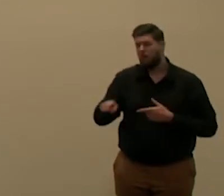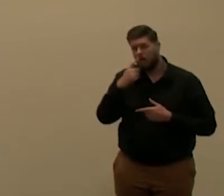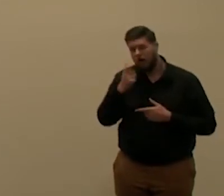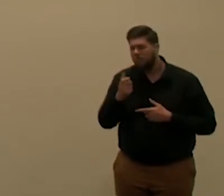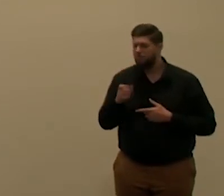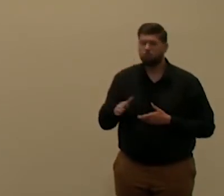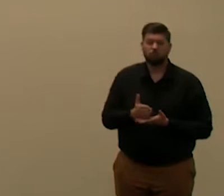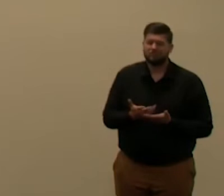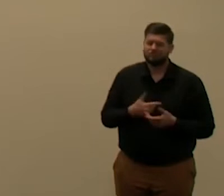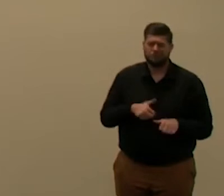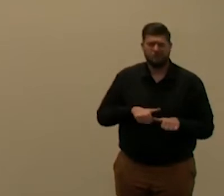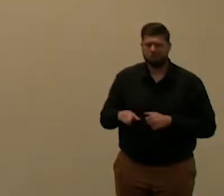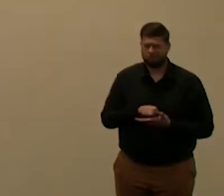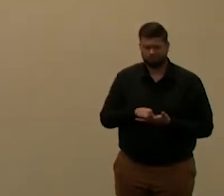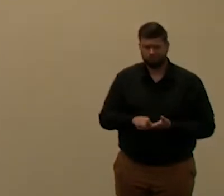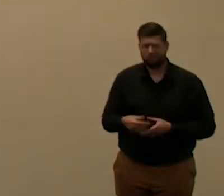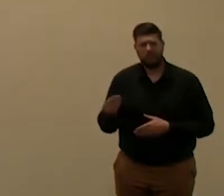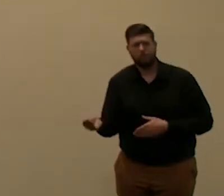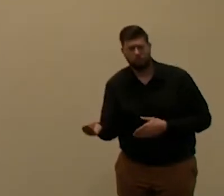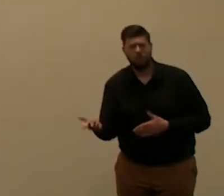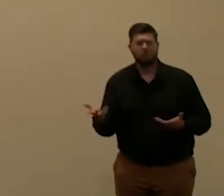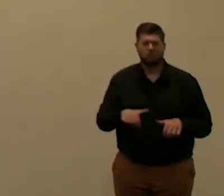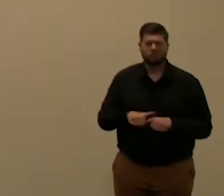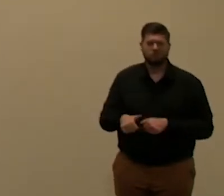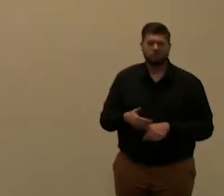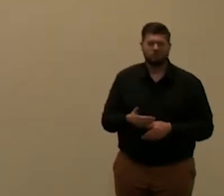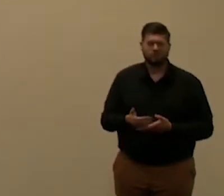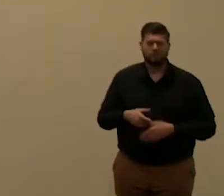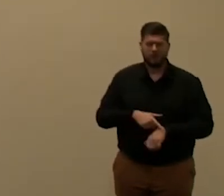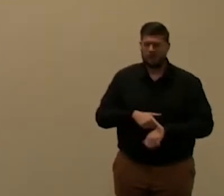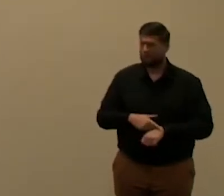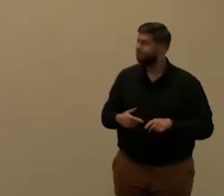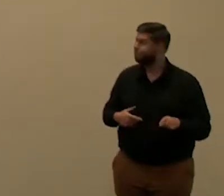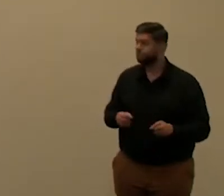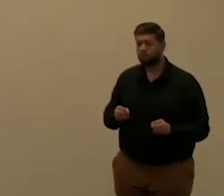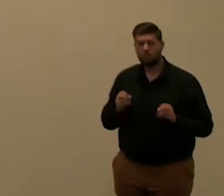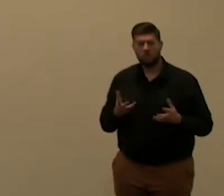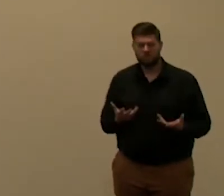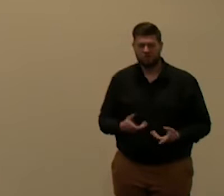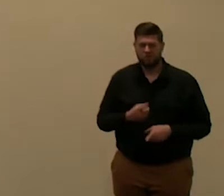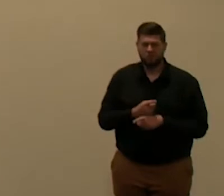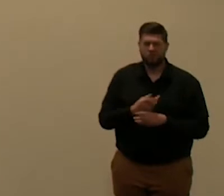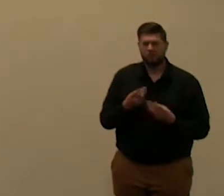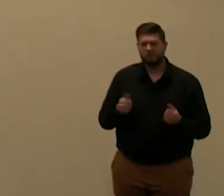time. All right, let's talk about some meeting scenarios.